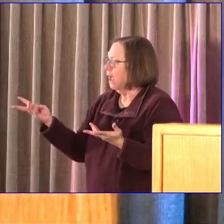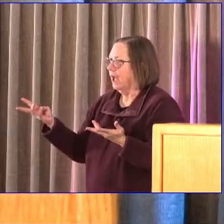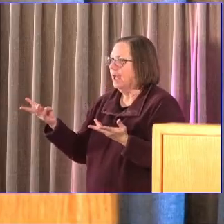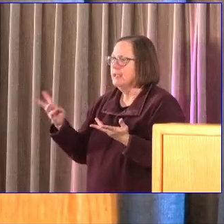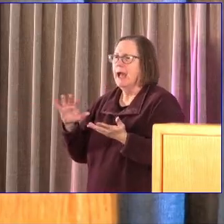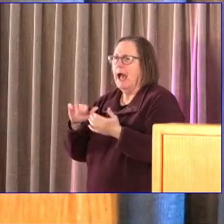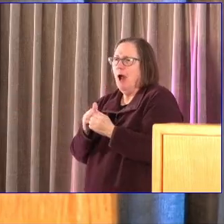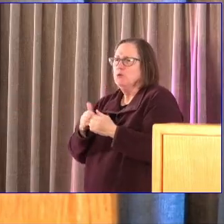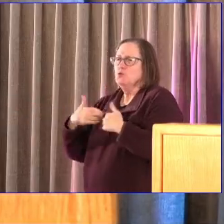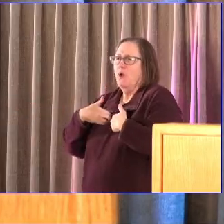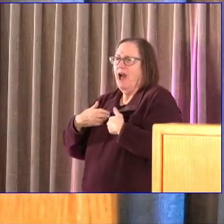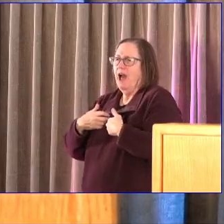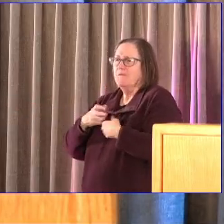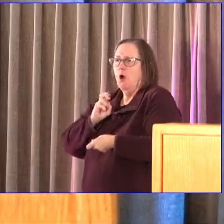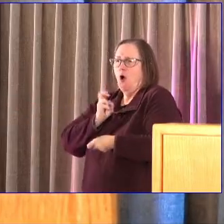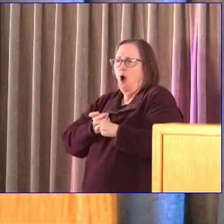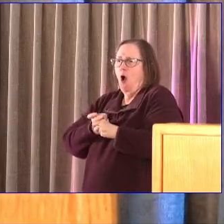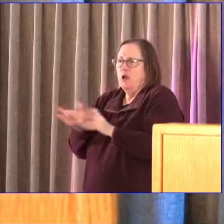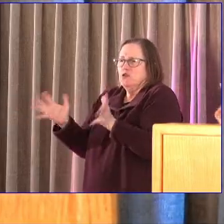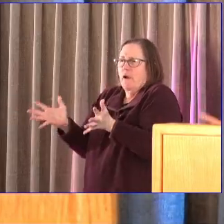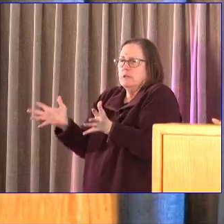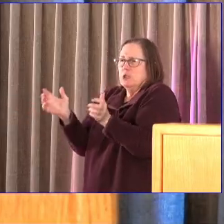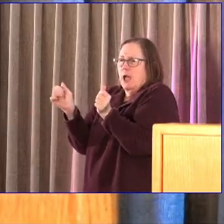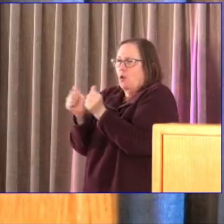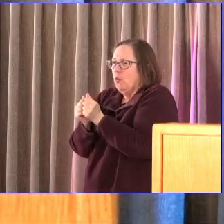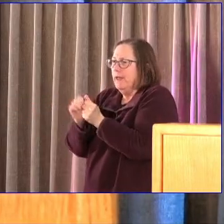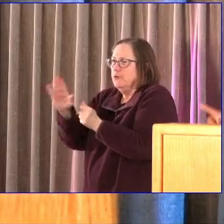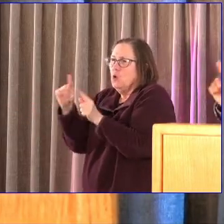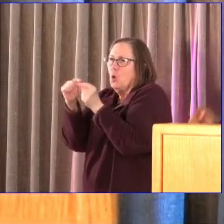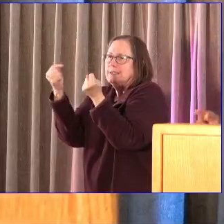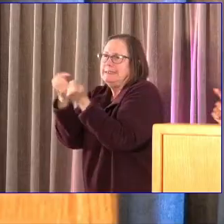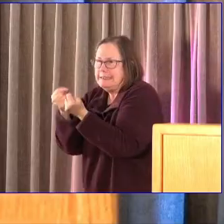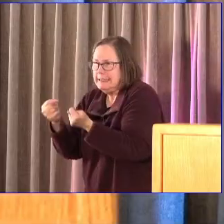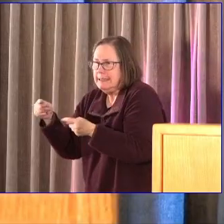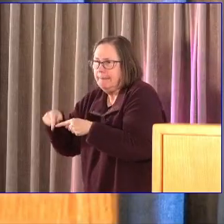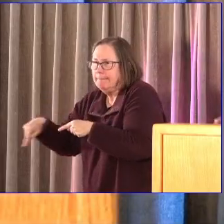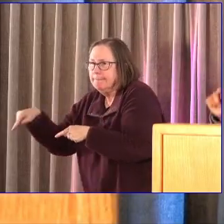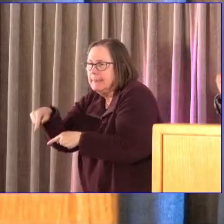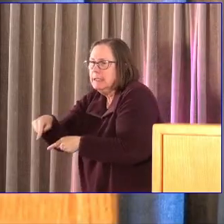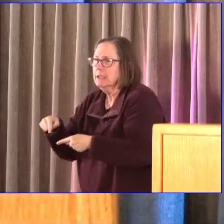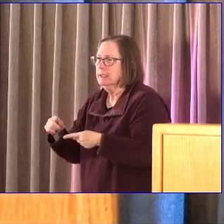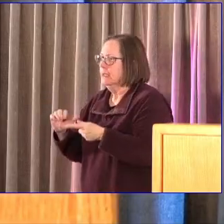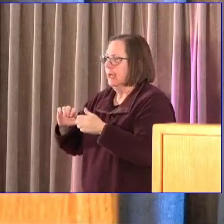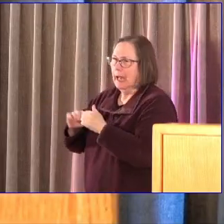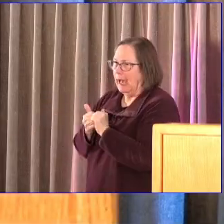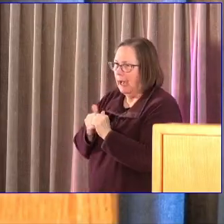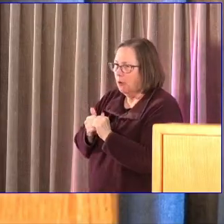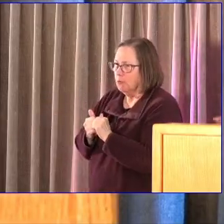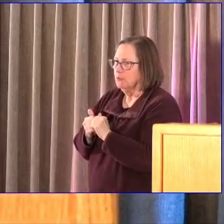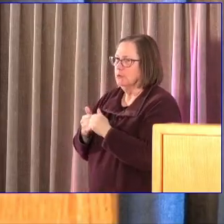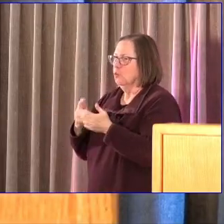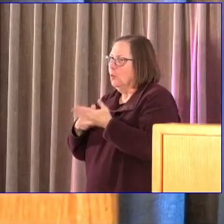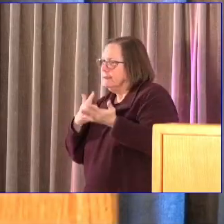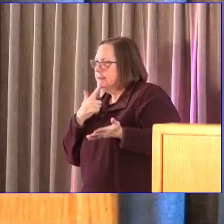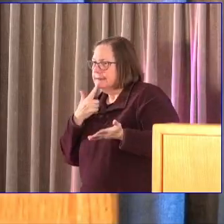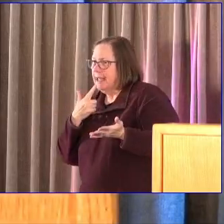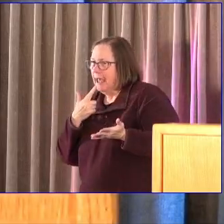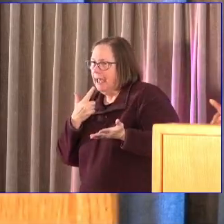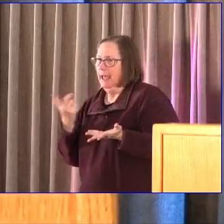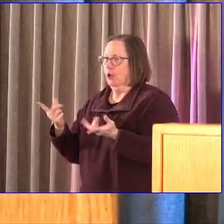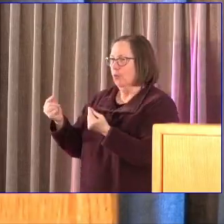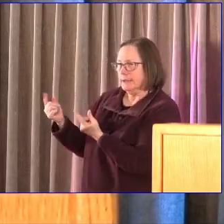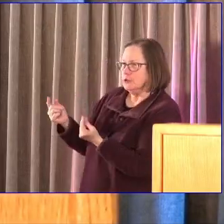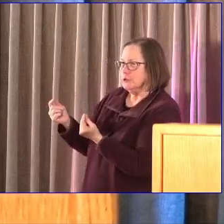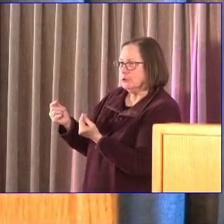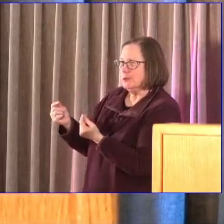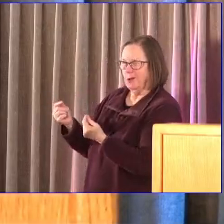see that website as a place where you can get the things that you need when you need them, and as often as you need them. And that's a